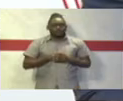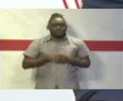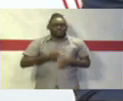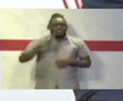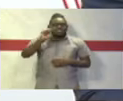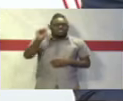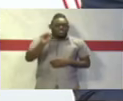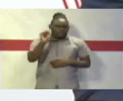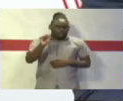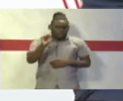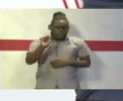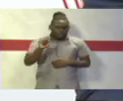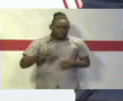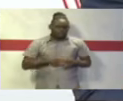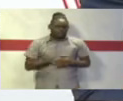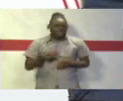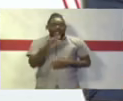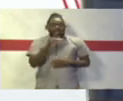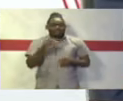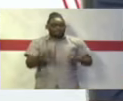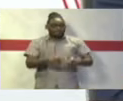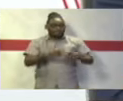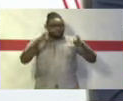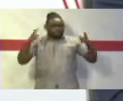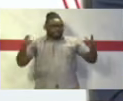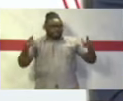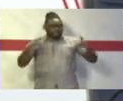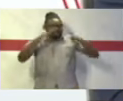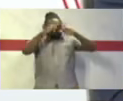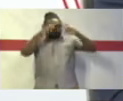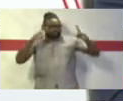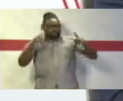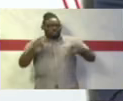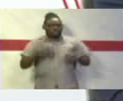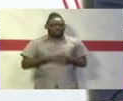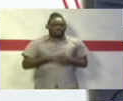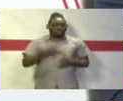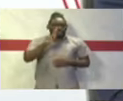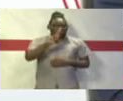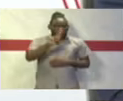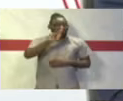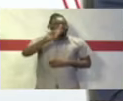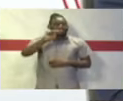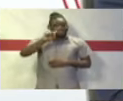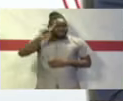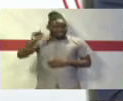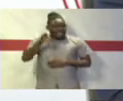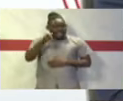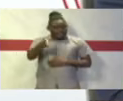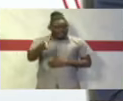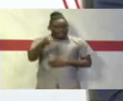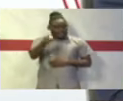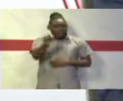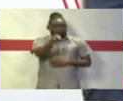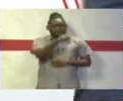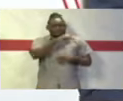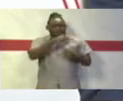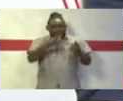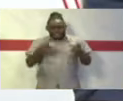mass vaccination sites, which include the UTT compound on Monroe Road,